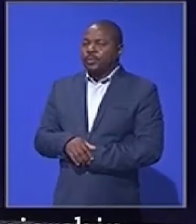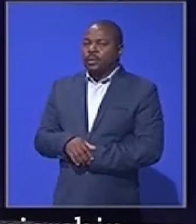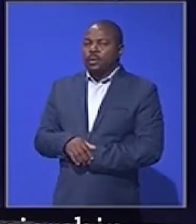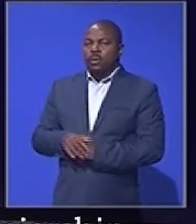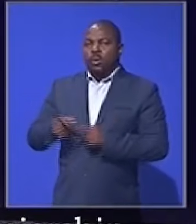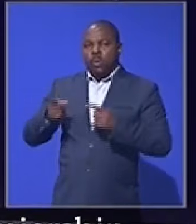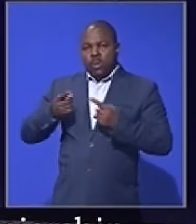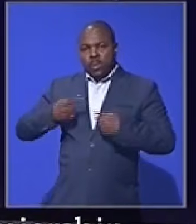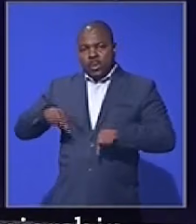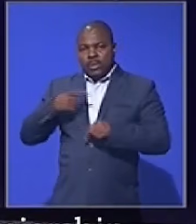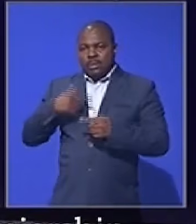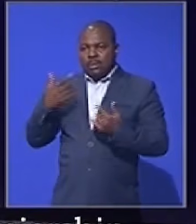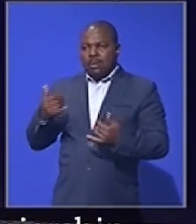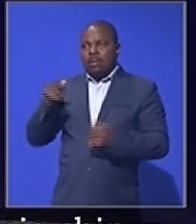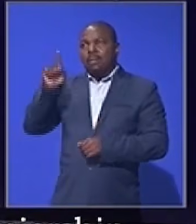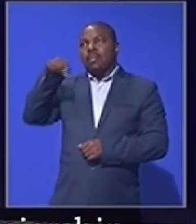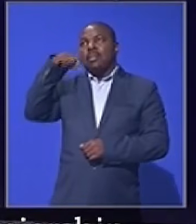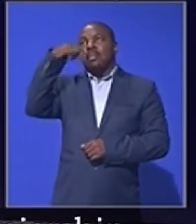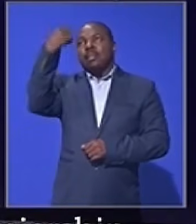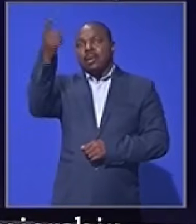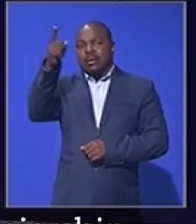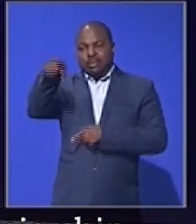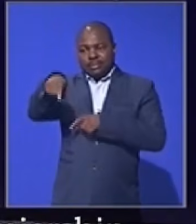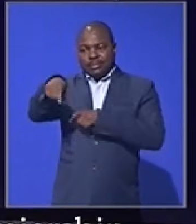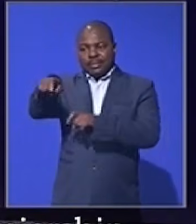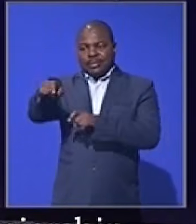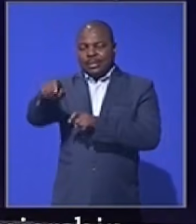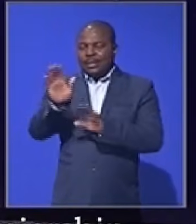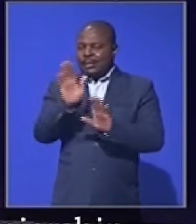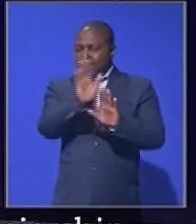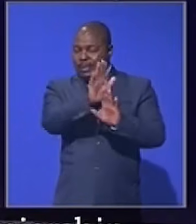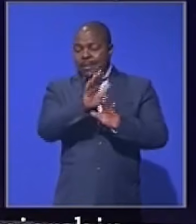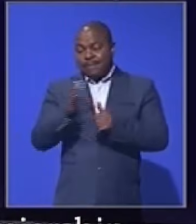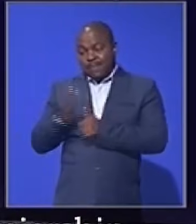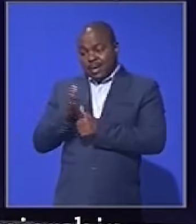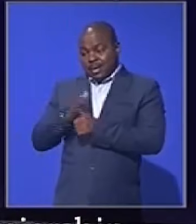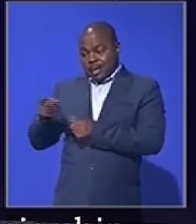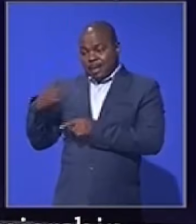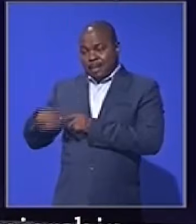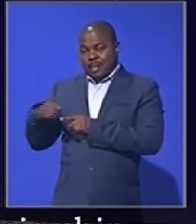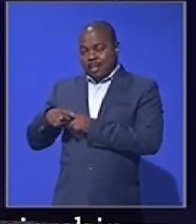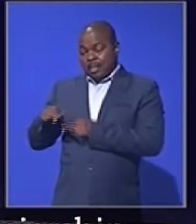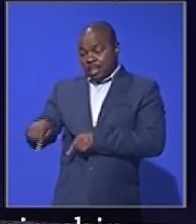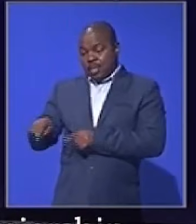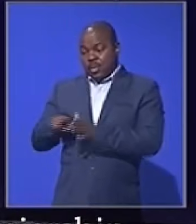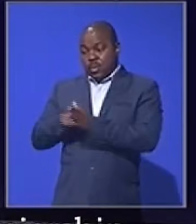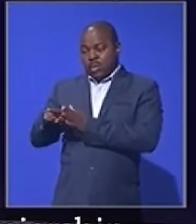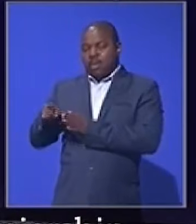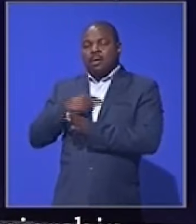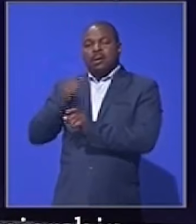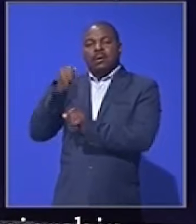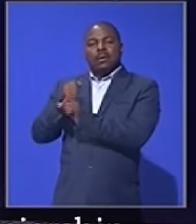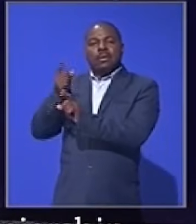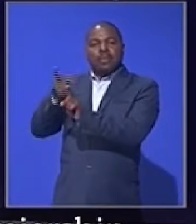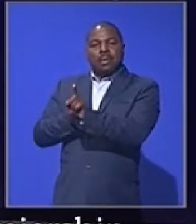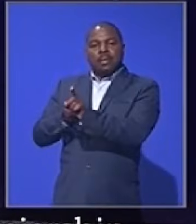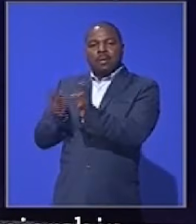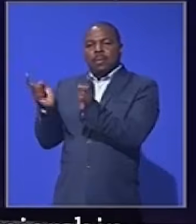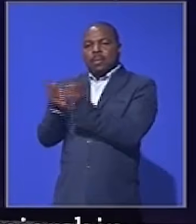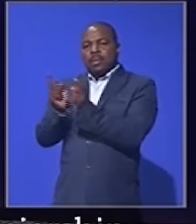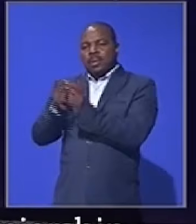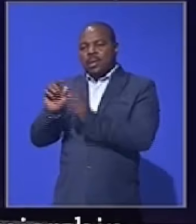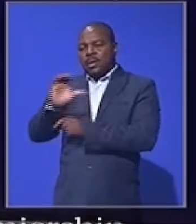ga re kgone gore ka bolela ka sehla se se latela re start fetša ka the last game re a bapala beke ko Giyani Stadium re bapala le